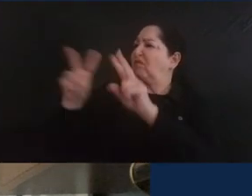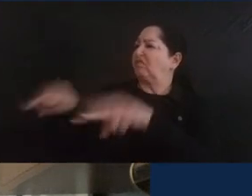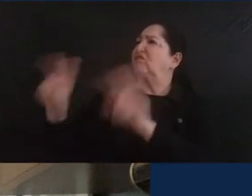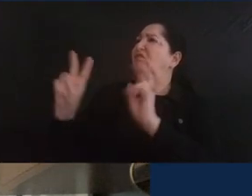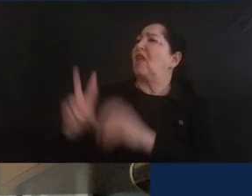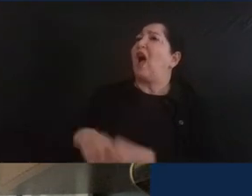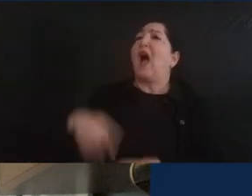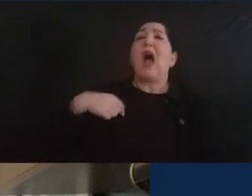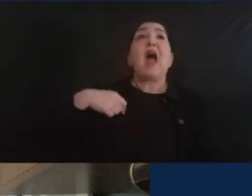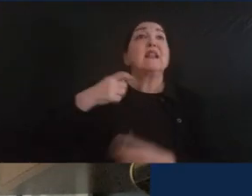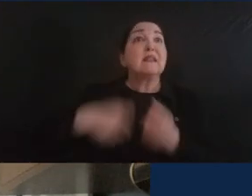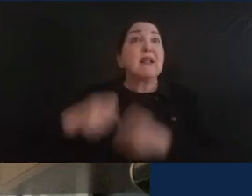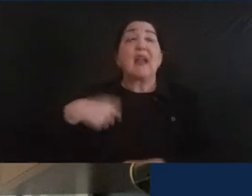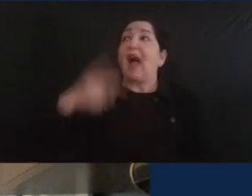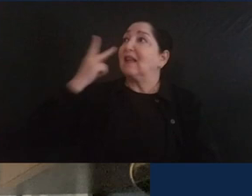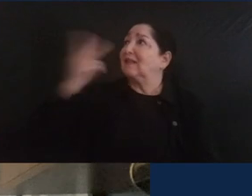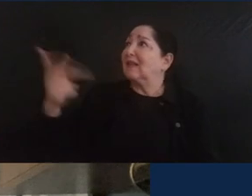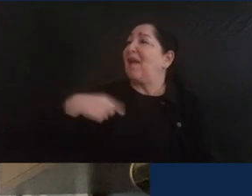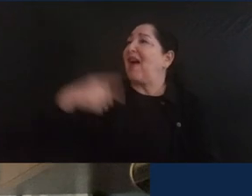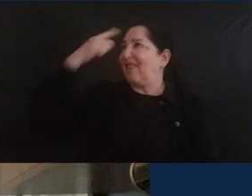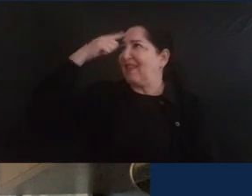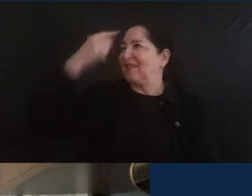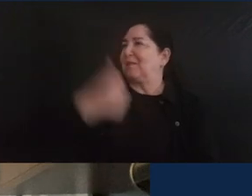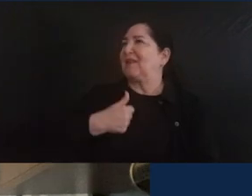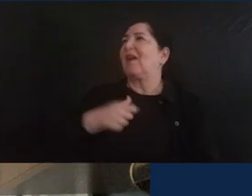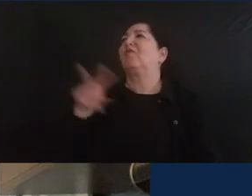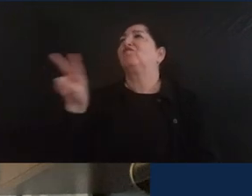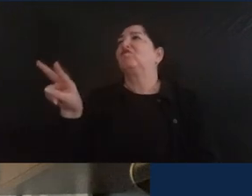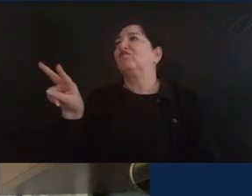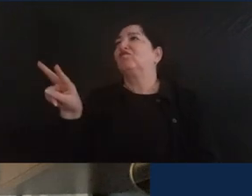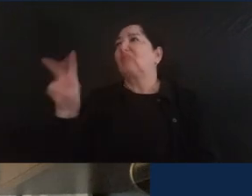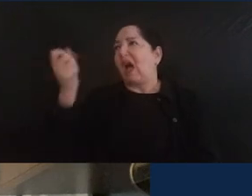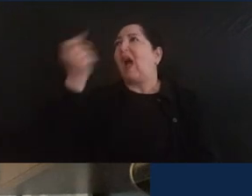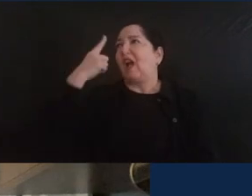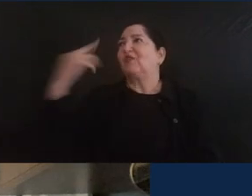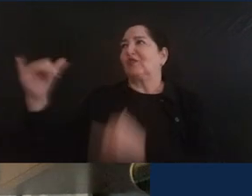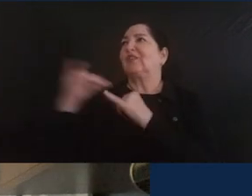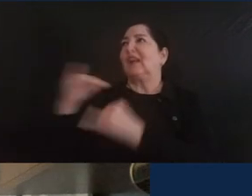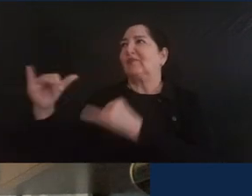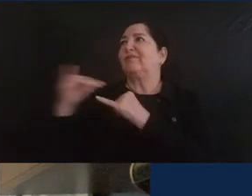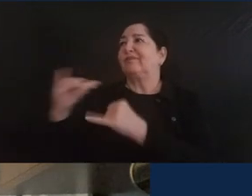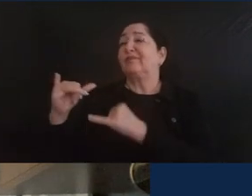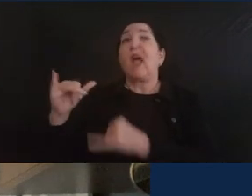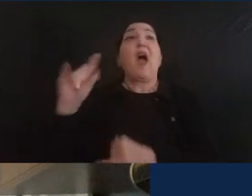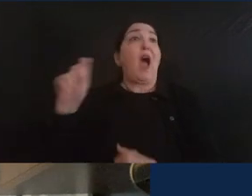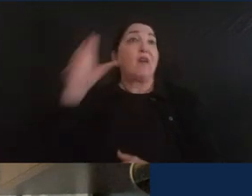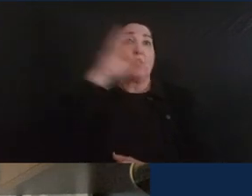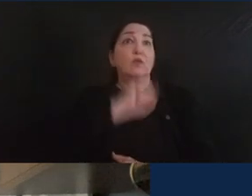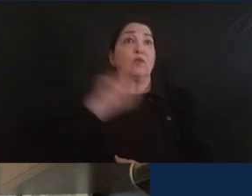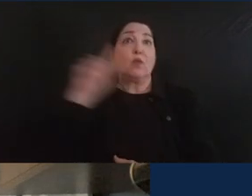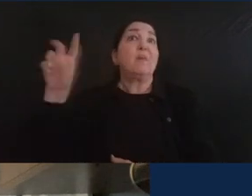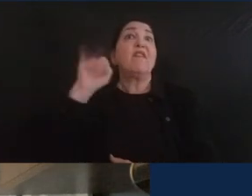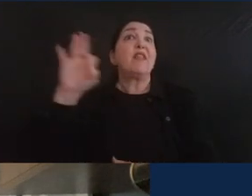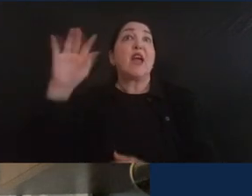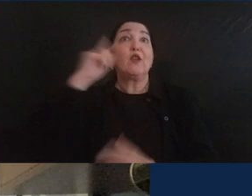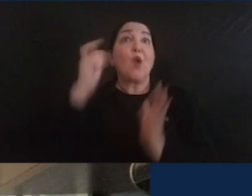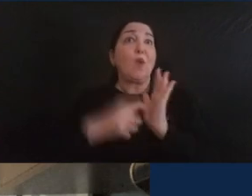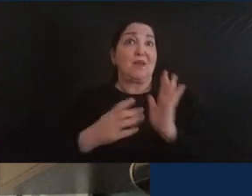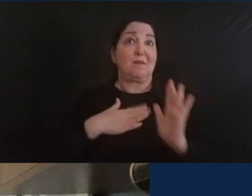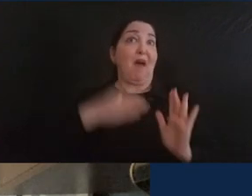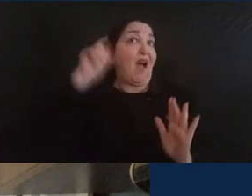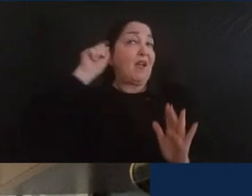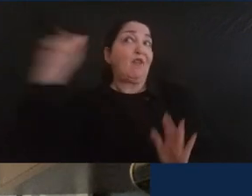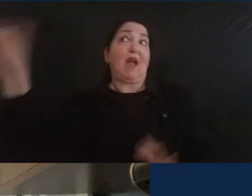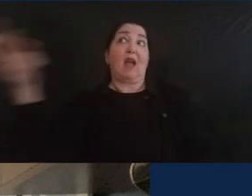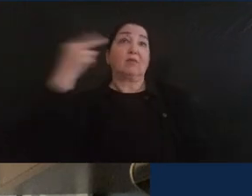than. Instead, I see them and I think to myself, I understand. I have to assume that they would say the same about